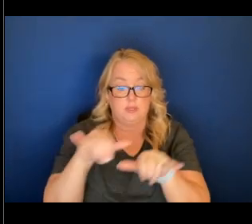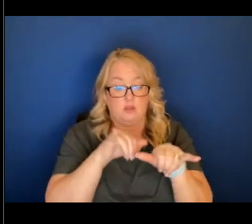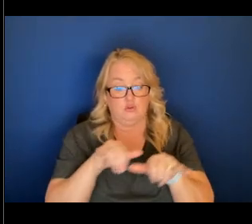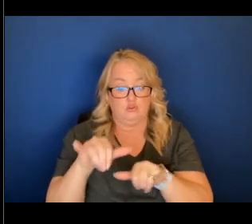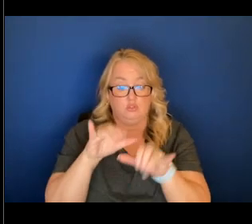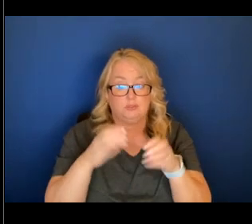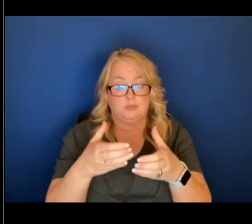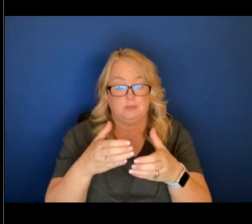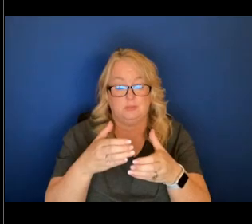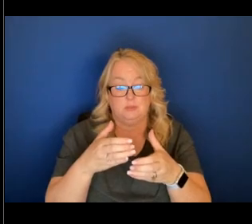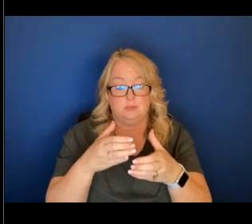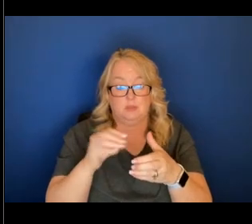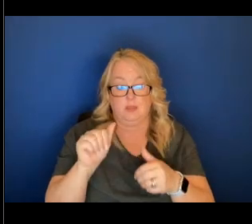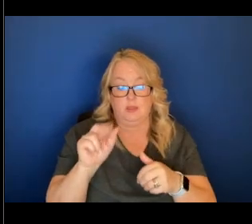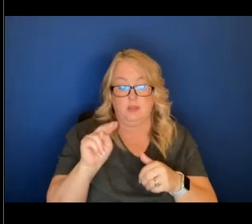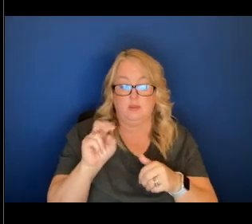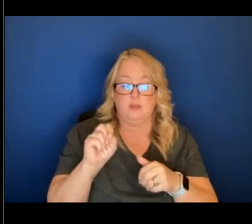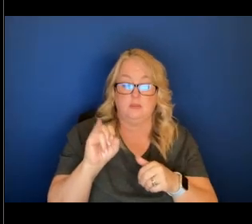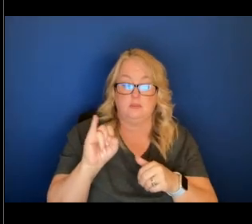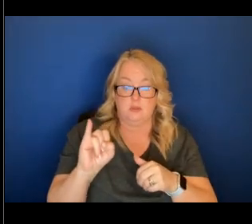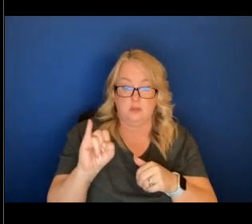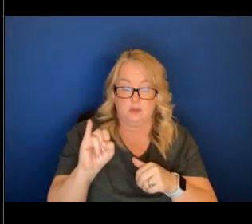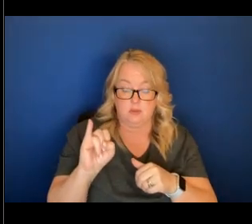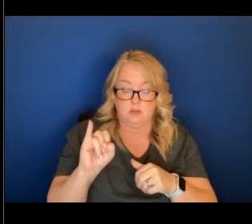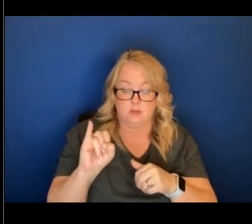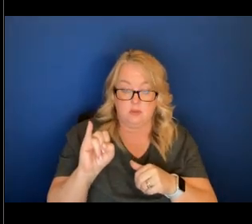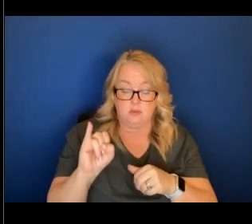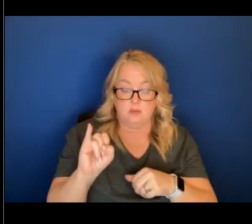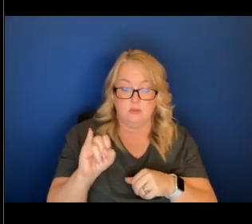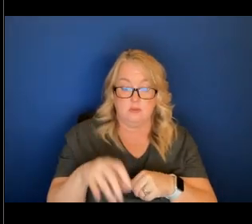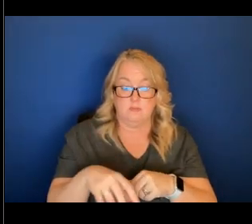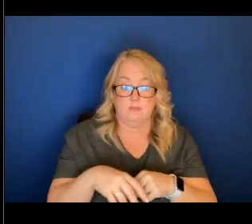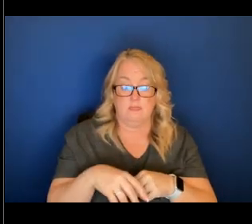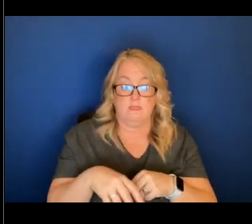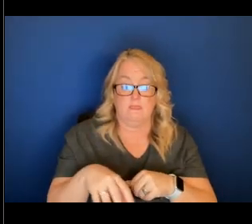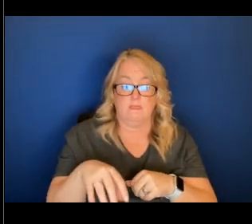also known as ANSI, A-N-S-I,